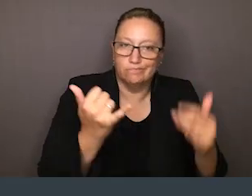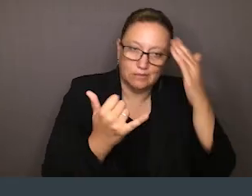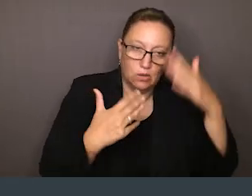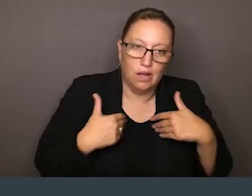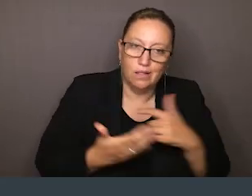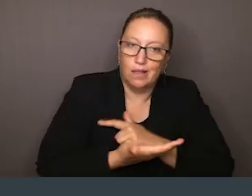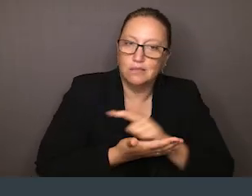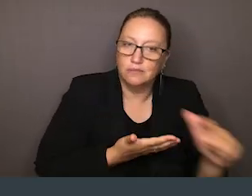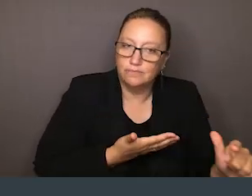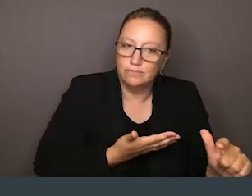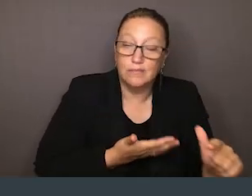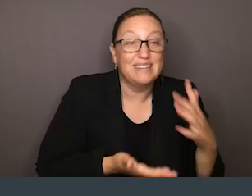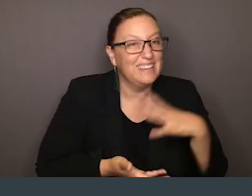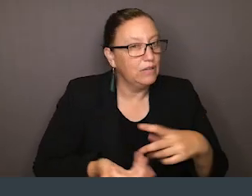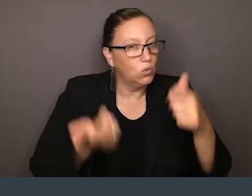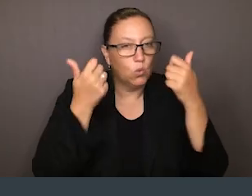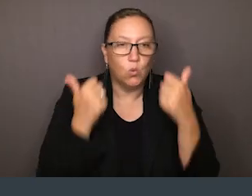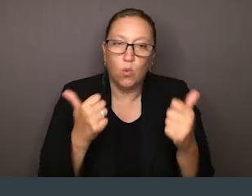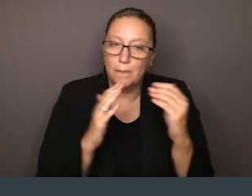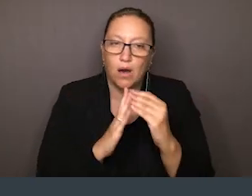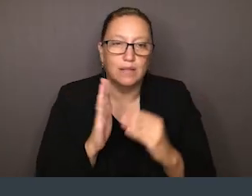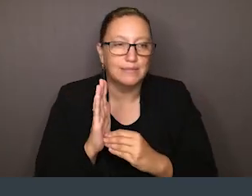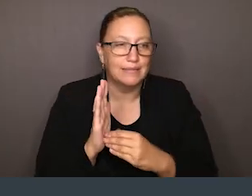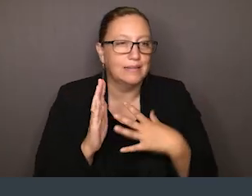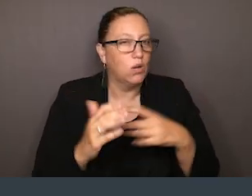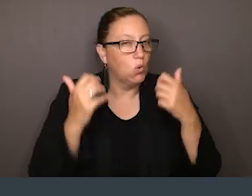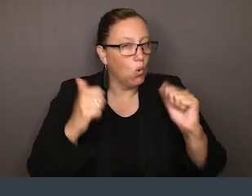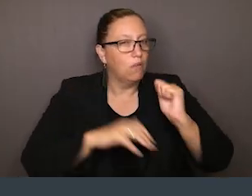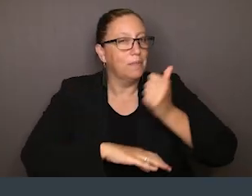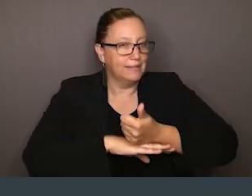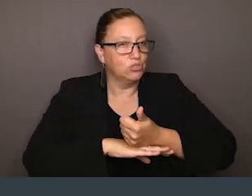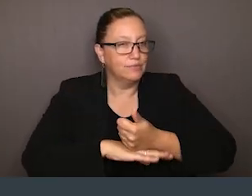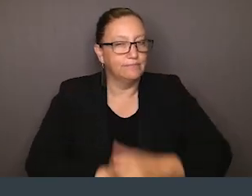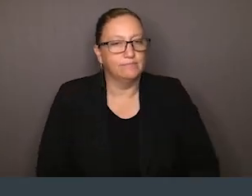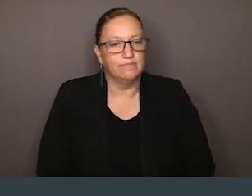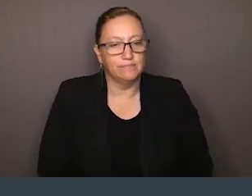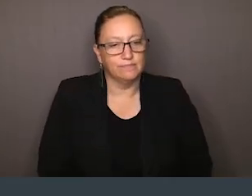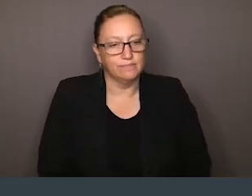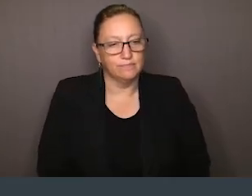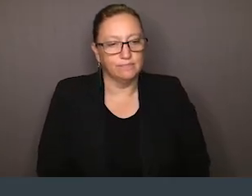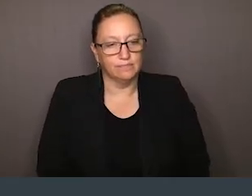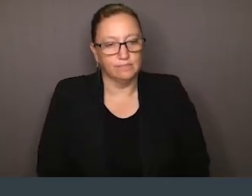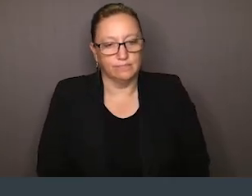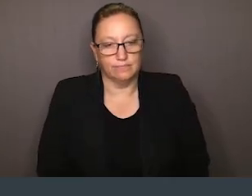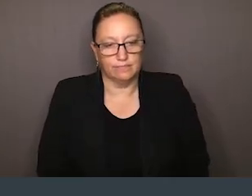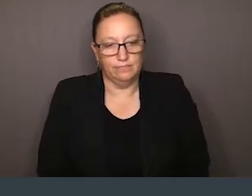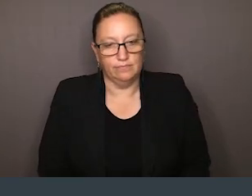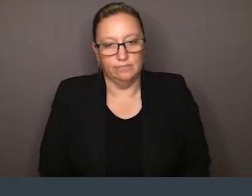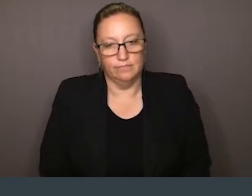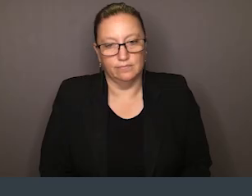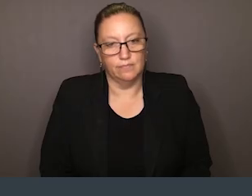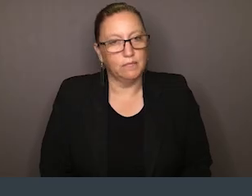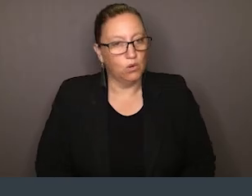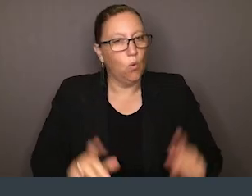health. And again, that comes down to really good policy and its implementation, but it also really comes